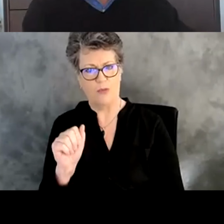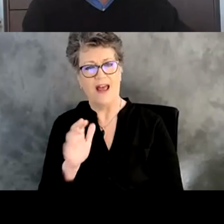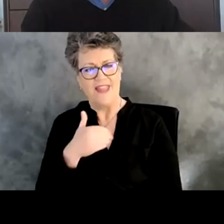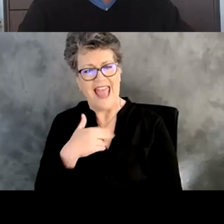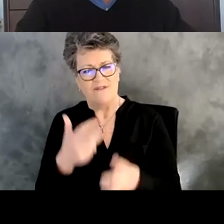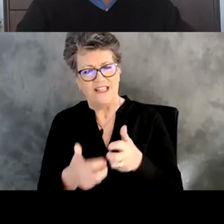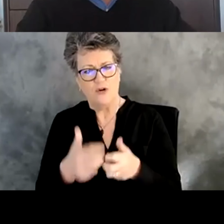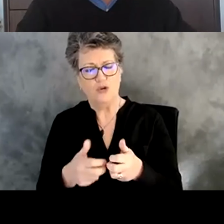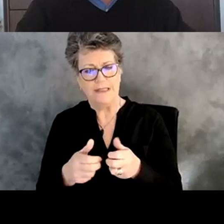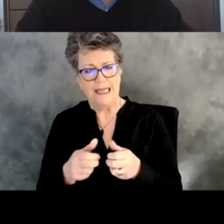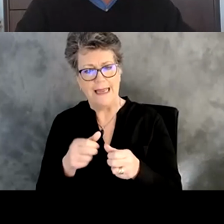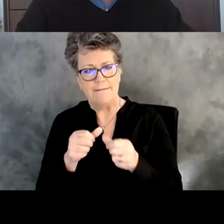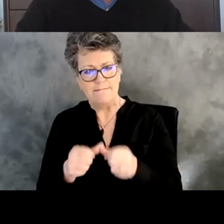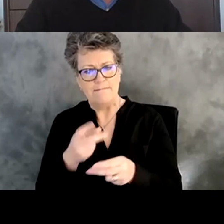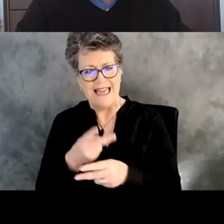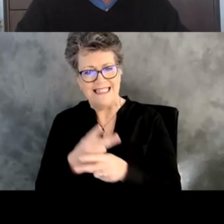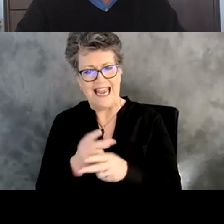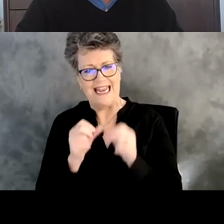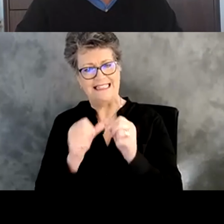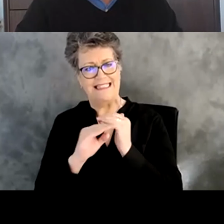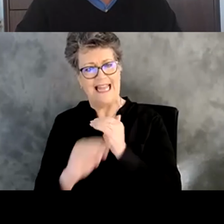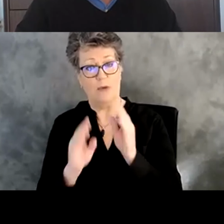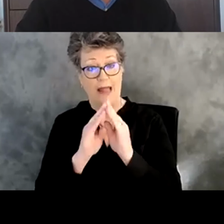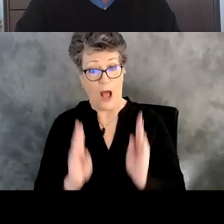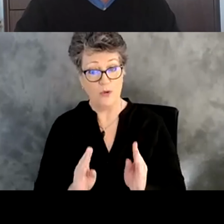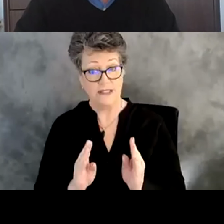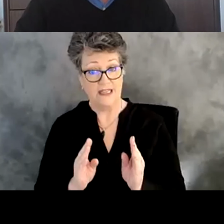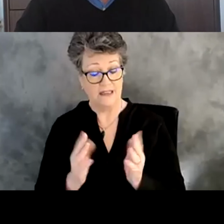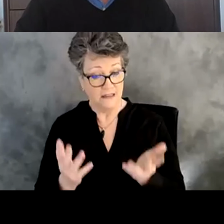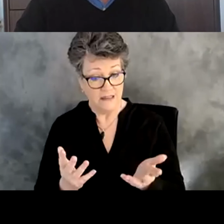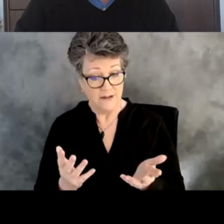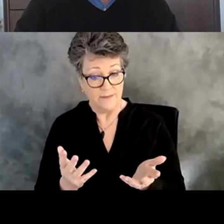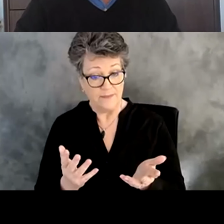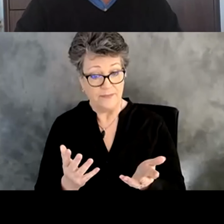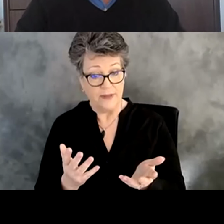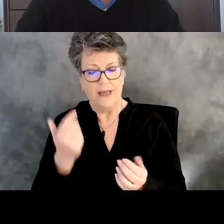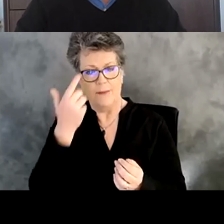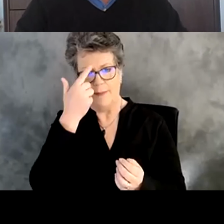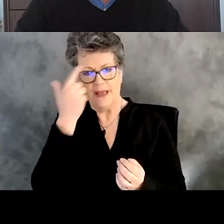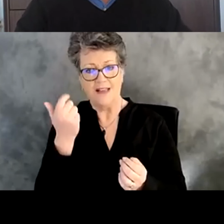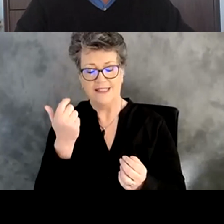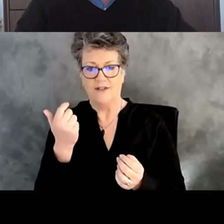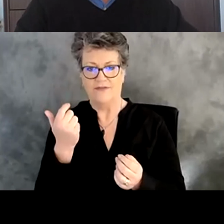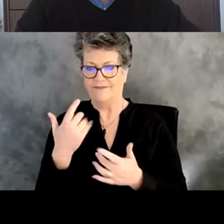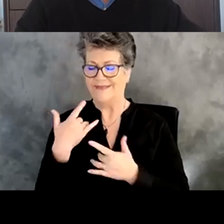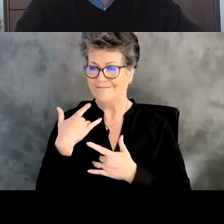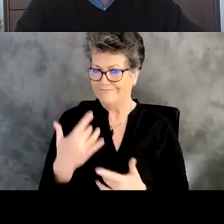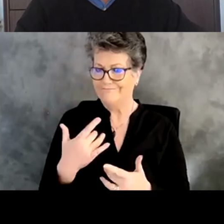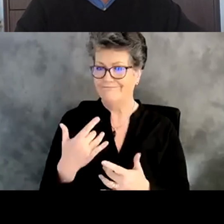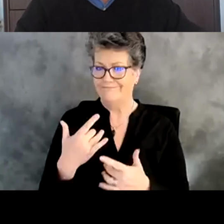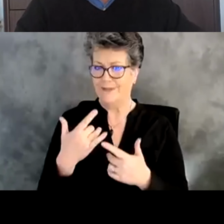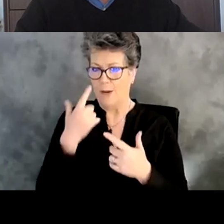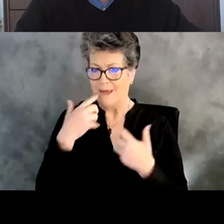difficulty maintaining stable housing because of, perhaps because of symptomology related with their mental